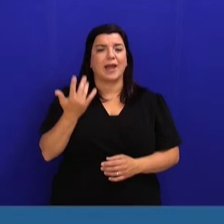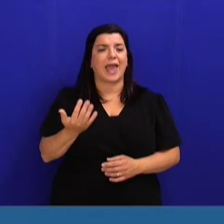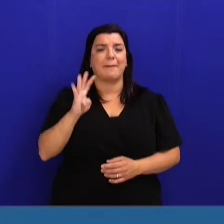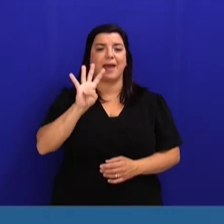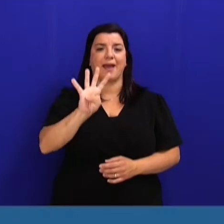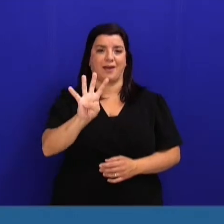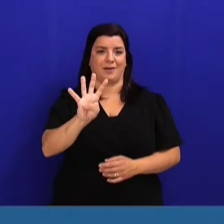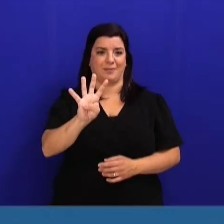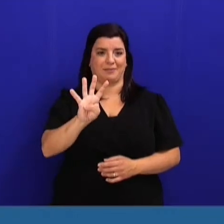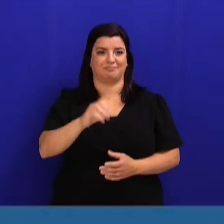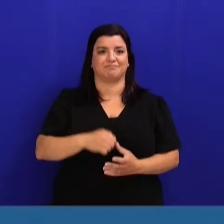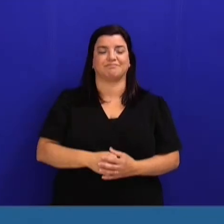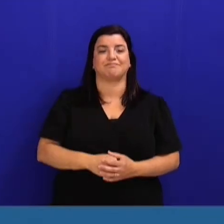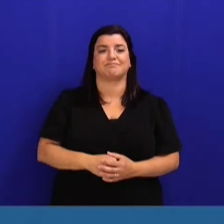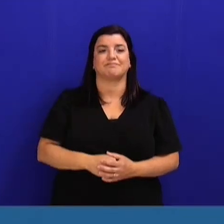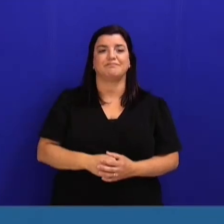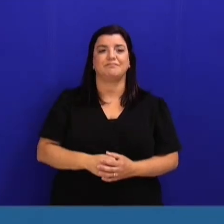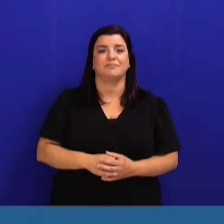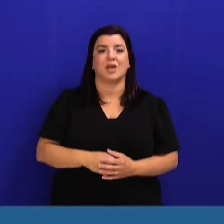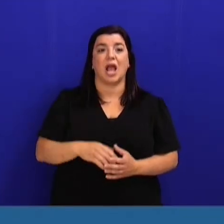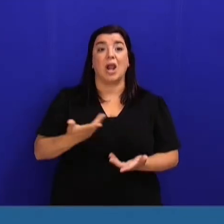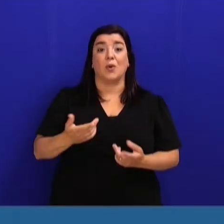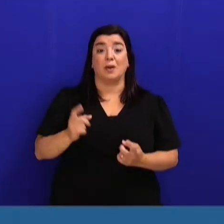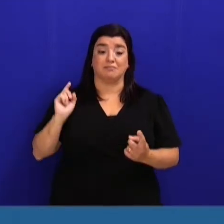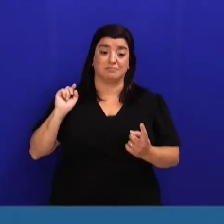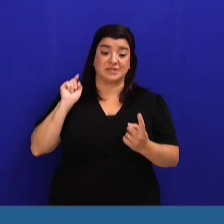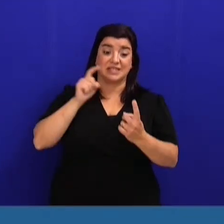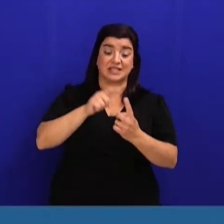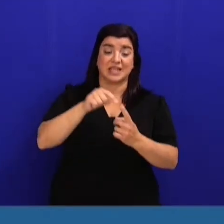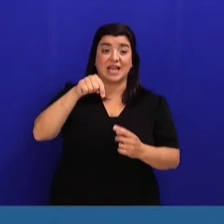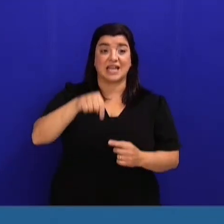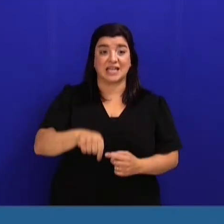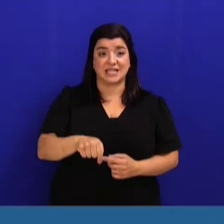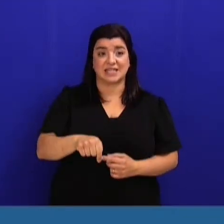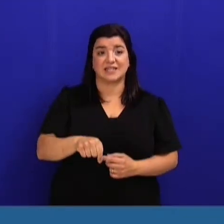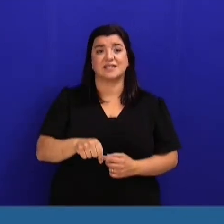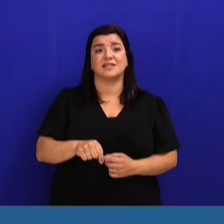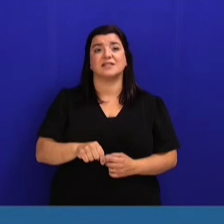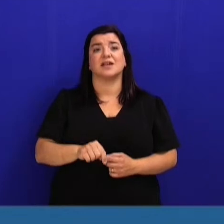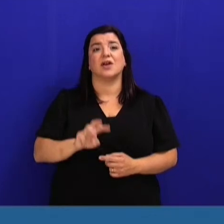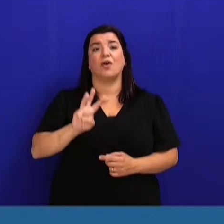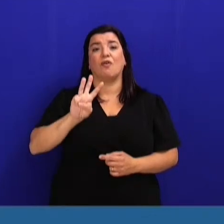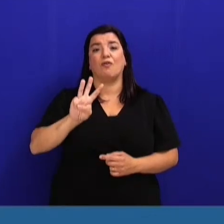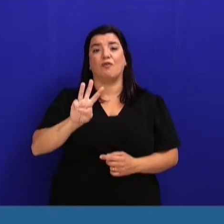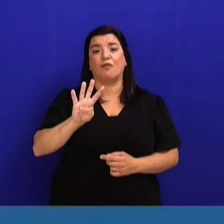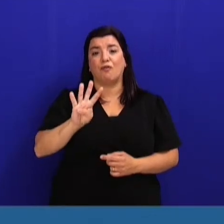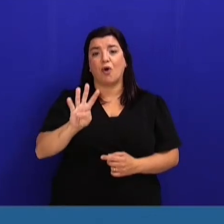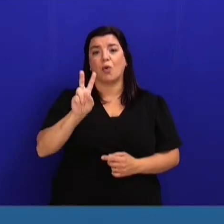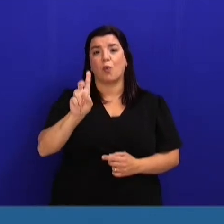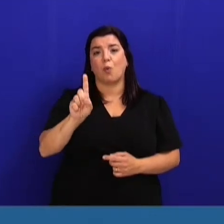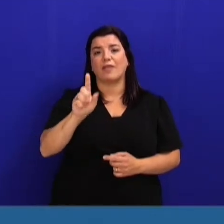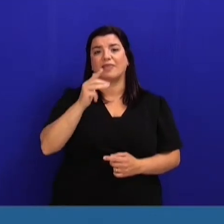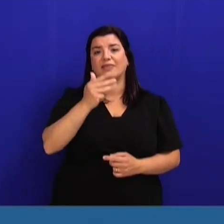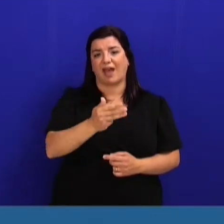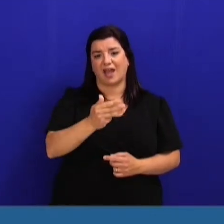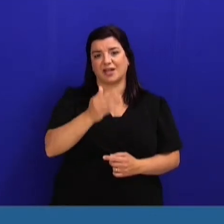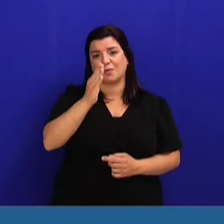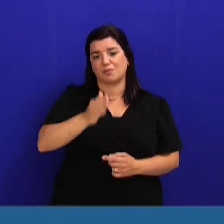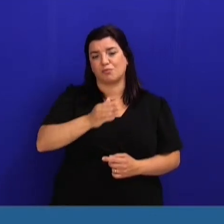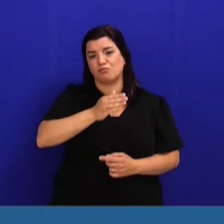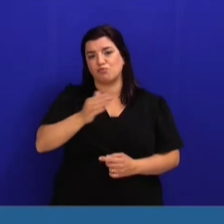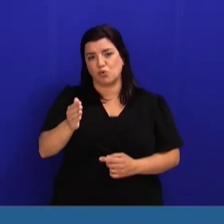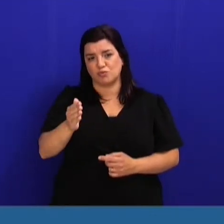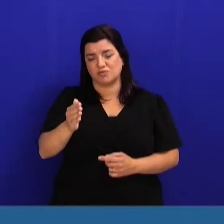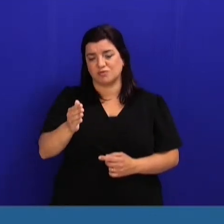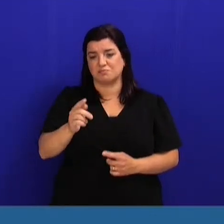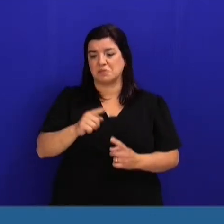30,066 u kellna totali mill-bidu ta' din il-pandemija 419 deaths. U allura it-total ta' każijiet attivi huwa